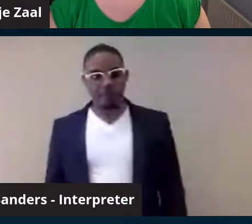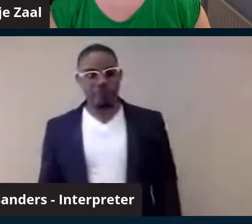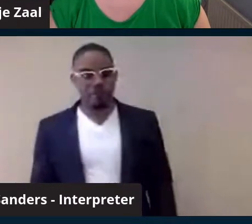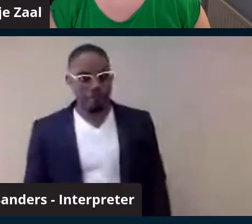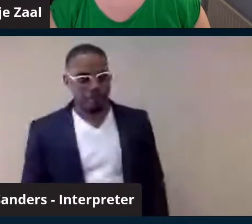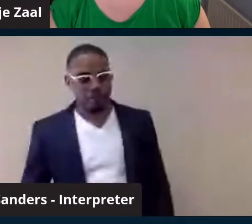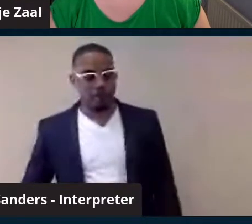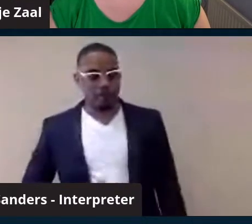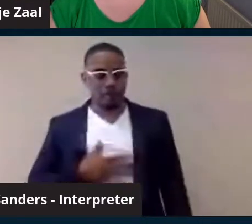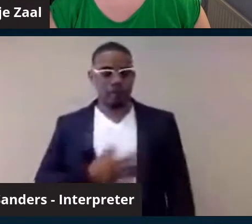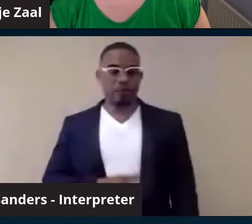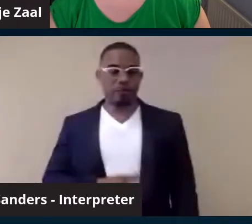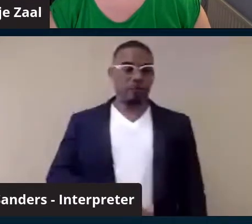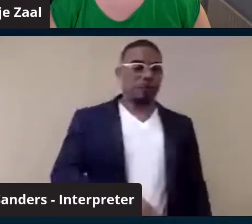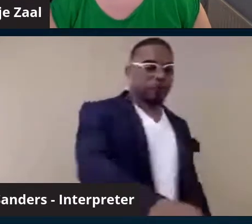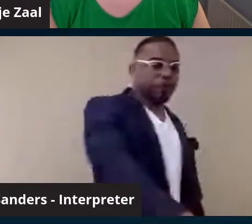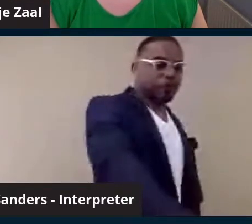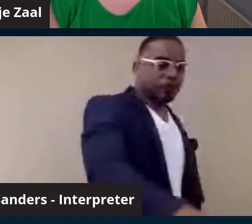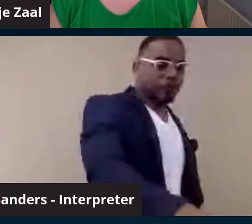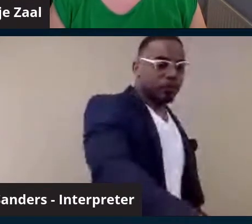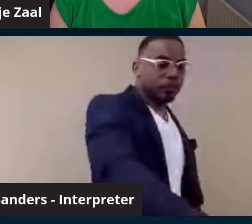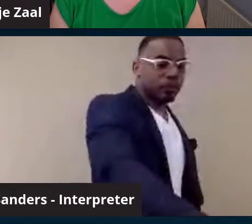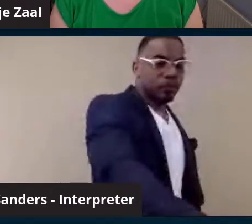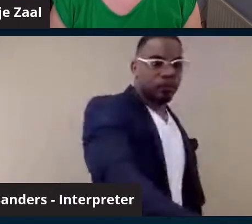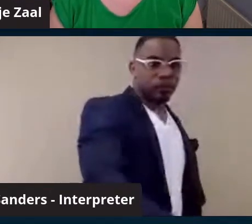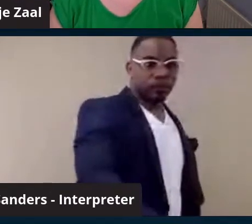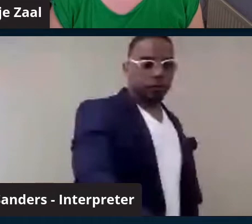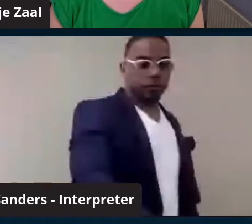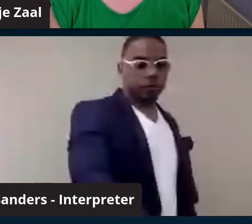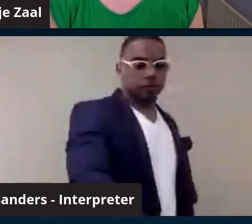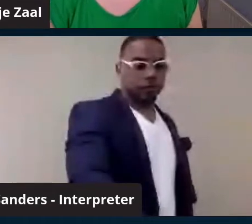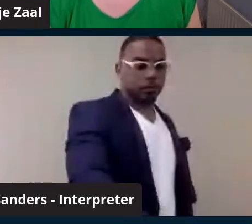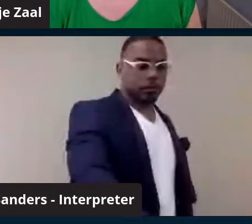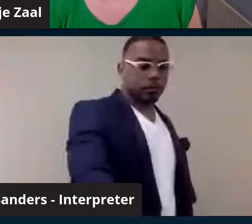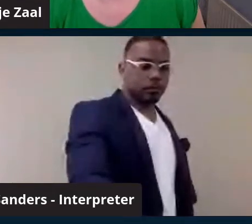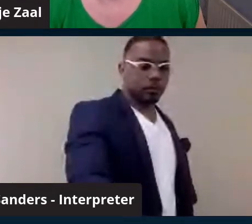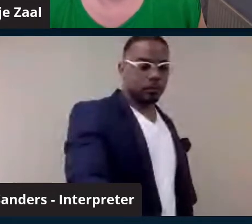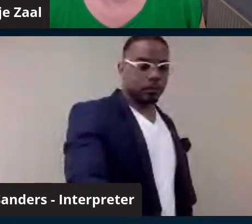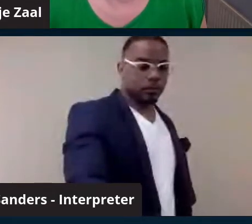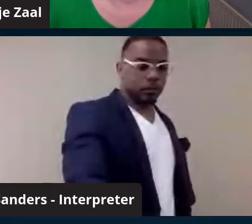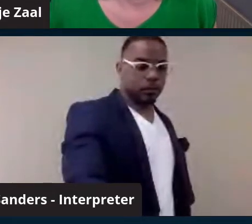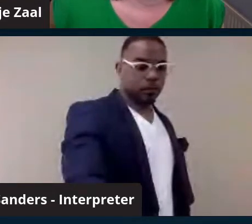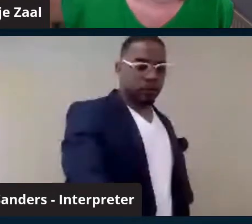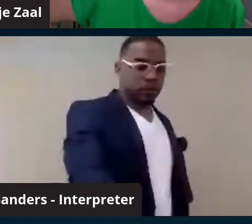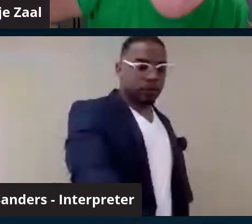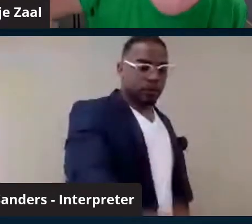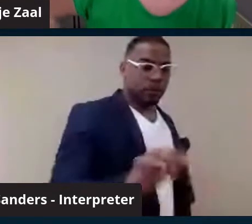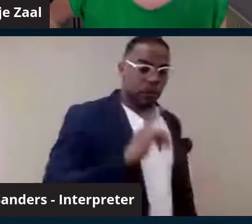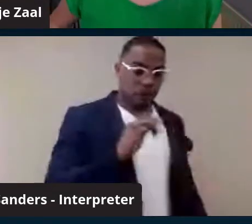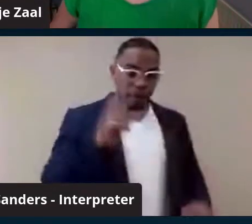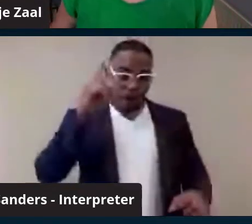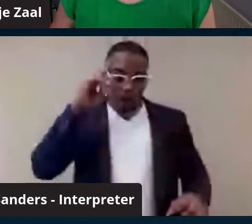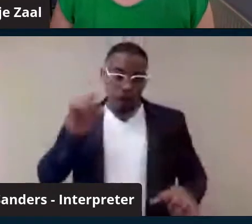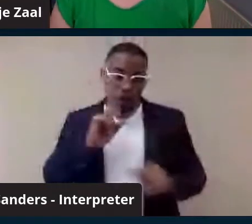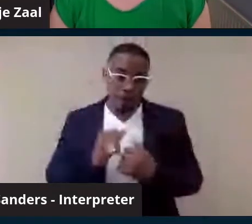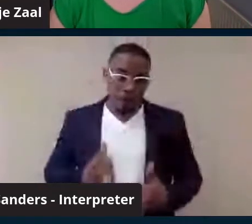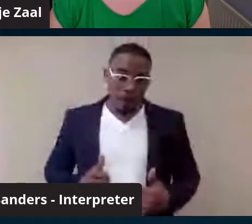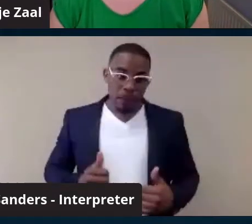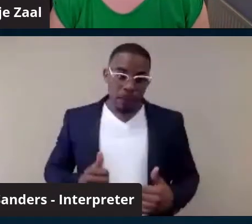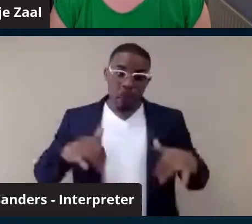Yeah, So actually, I think it was a good news to me and then to the